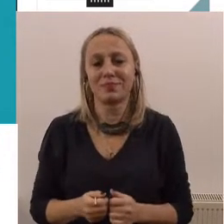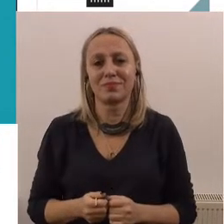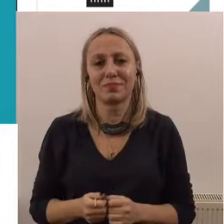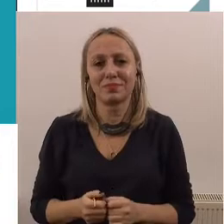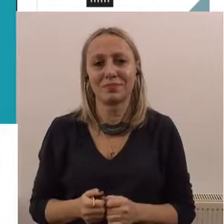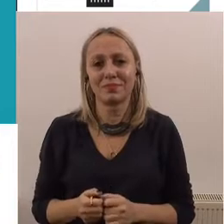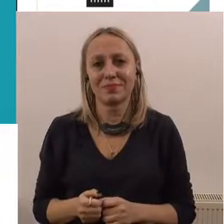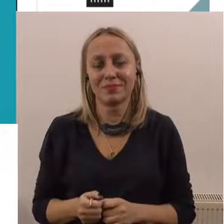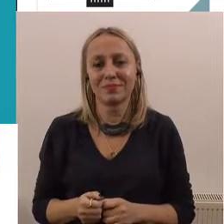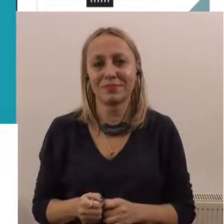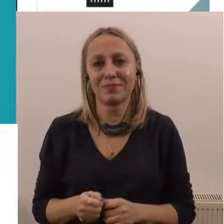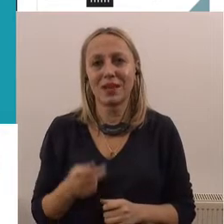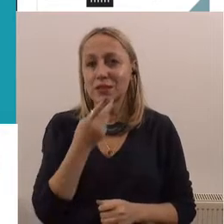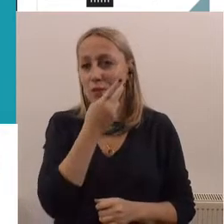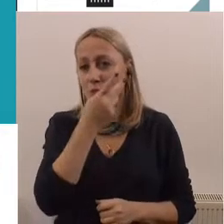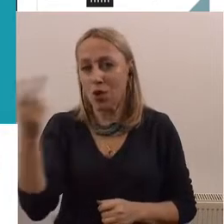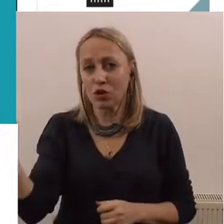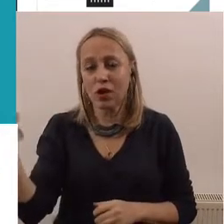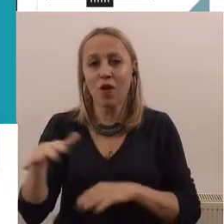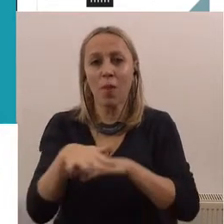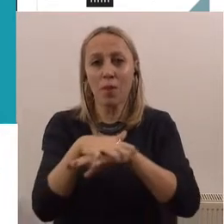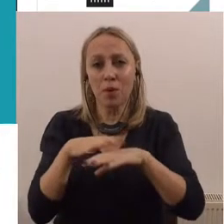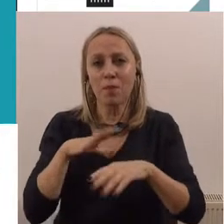according the